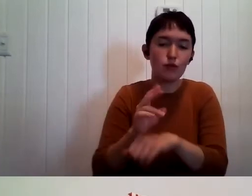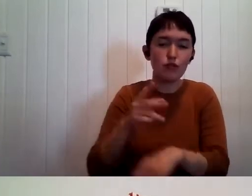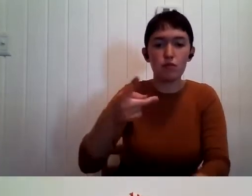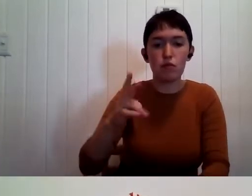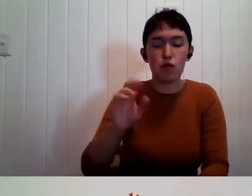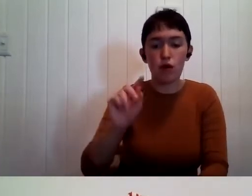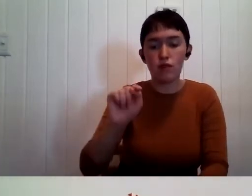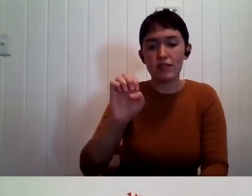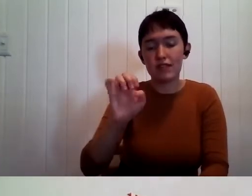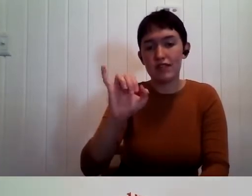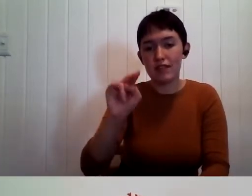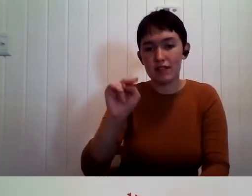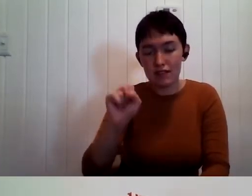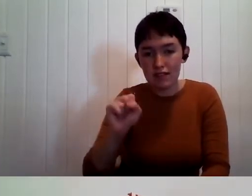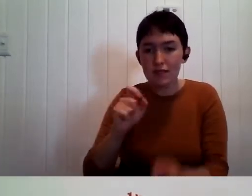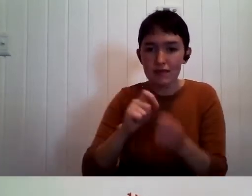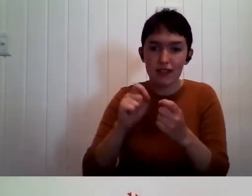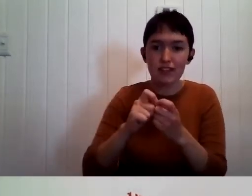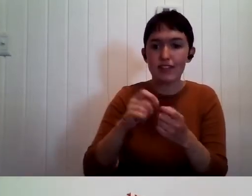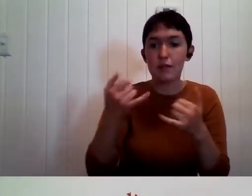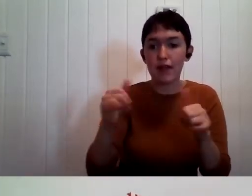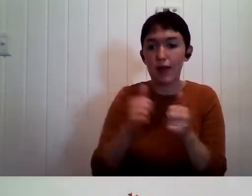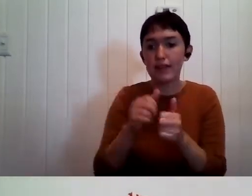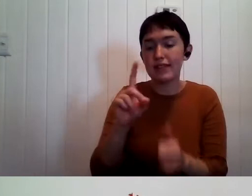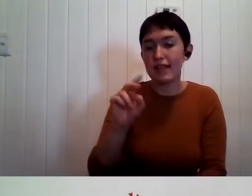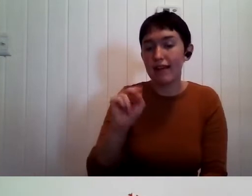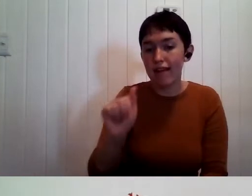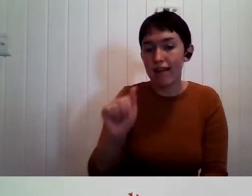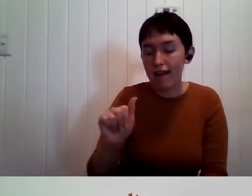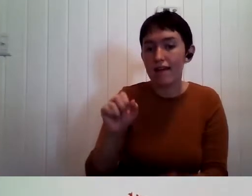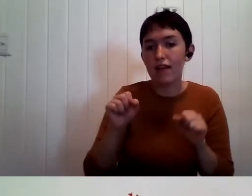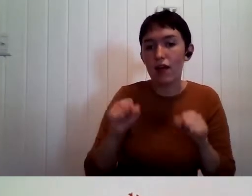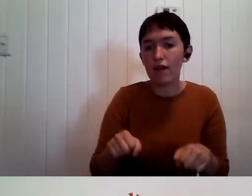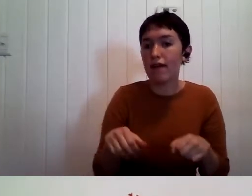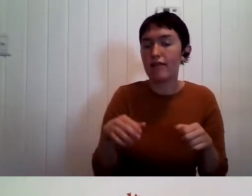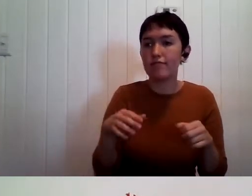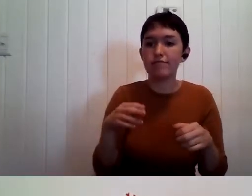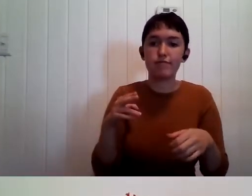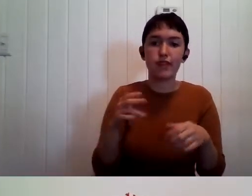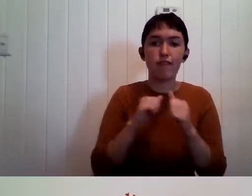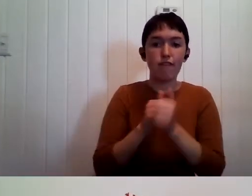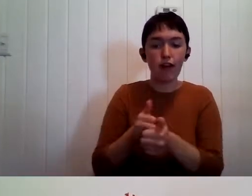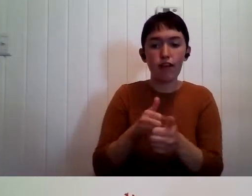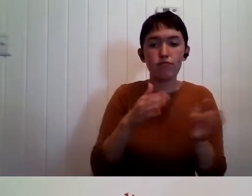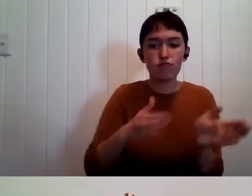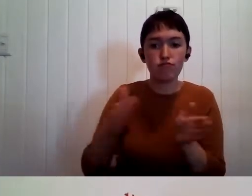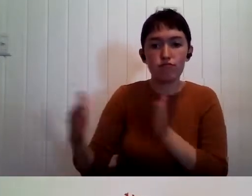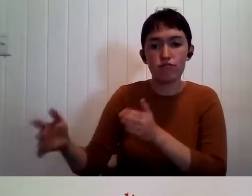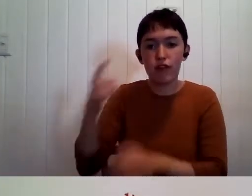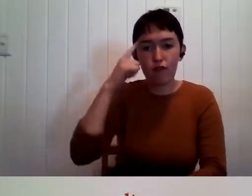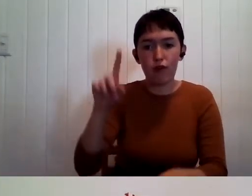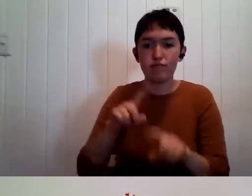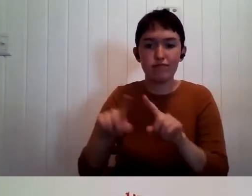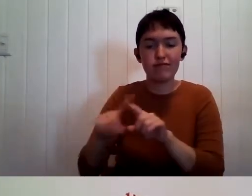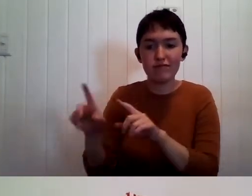playing with DNA. There are like certain protocols that you can use for different animals that do different things. And one of those things is just cutting it out, and that's